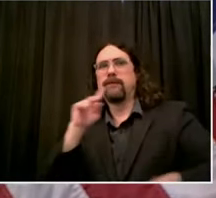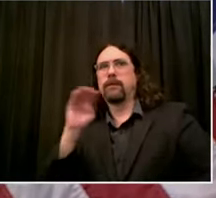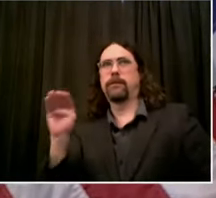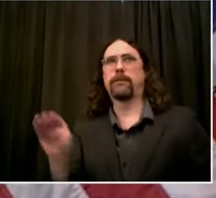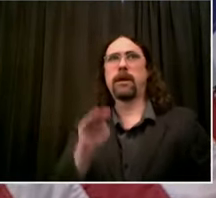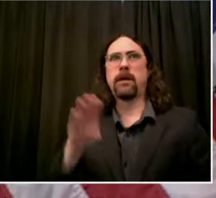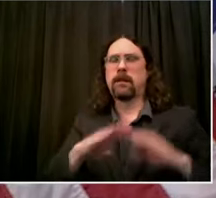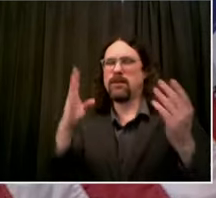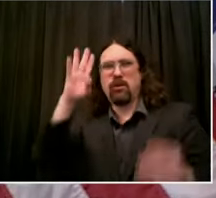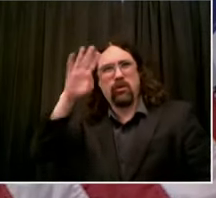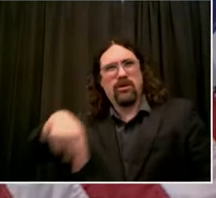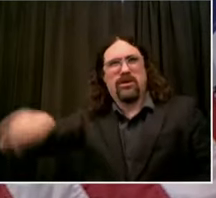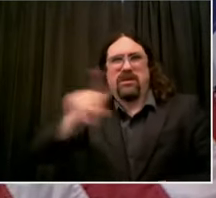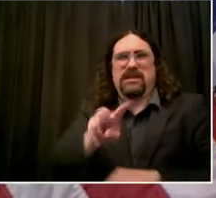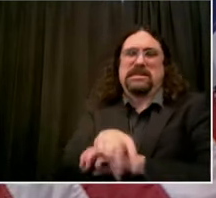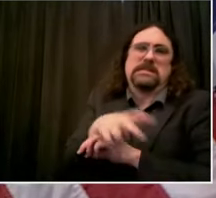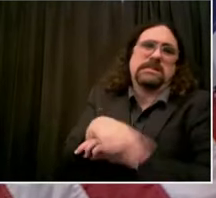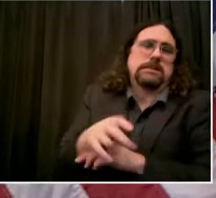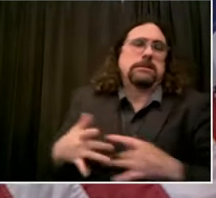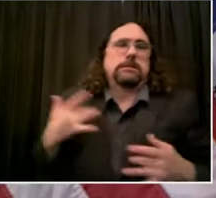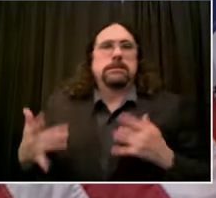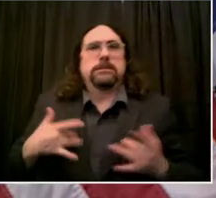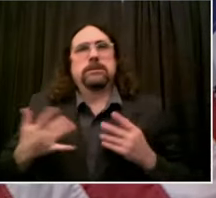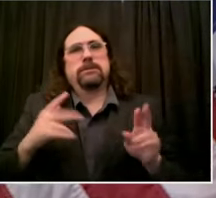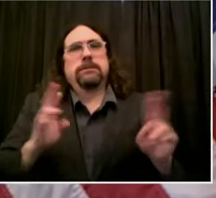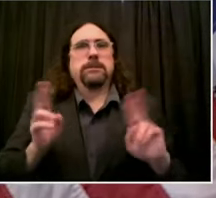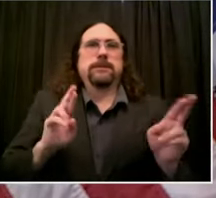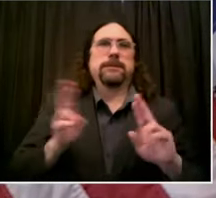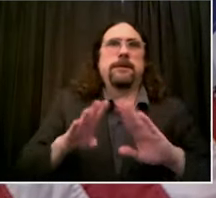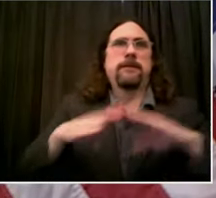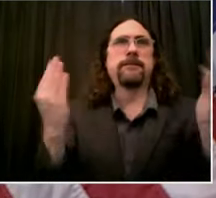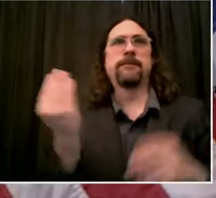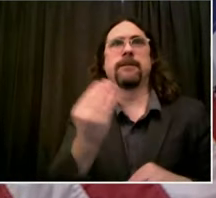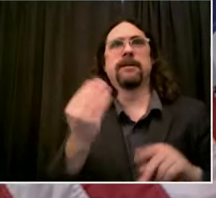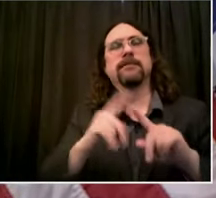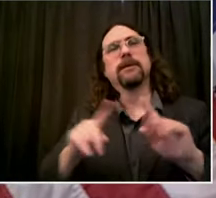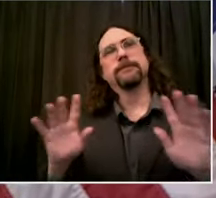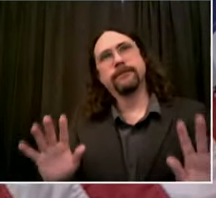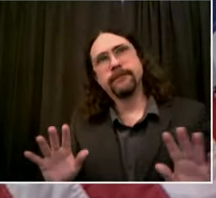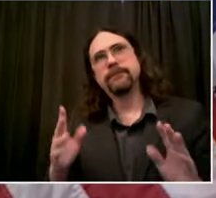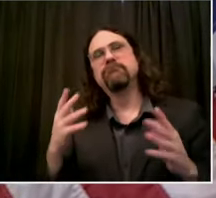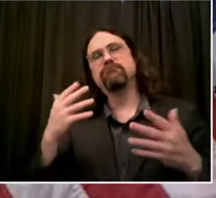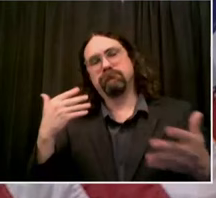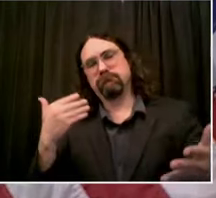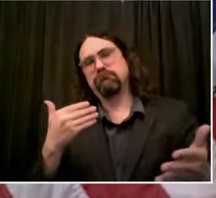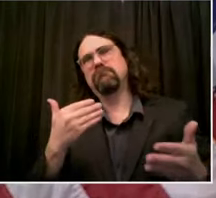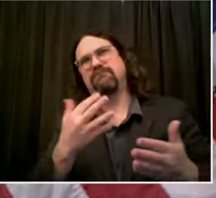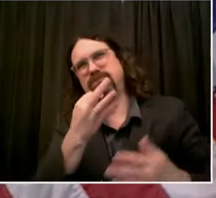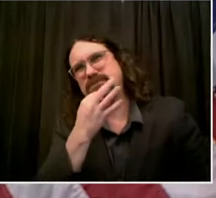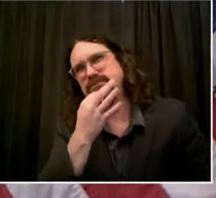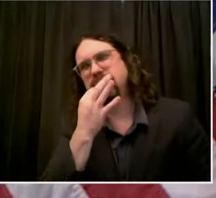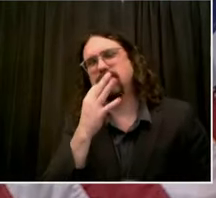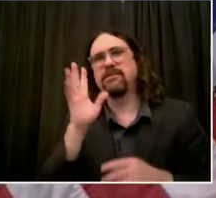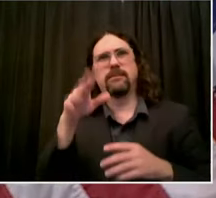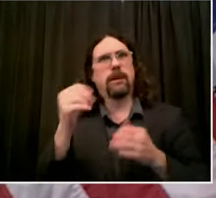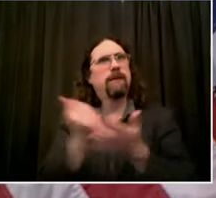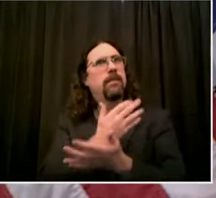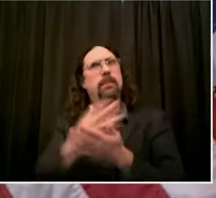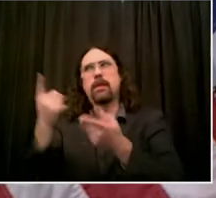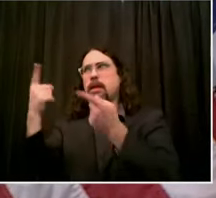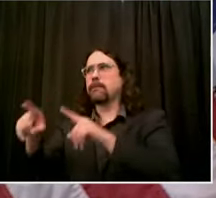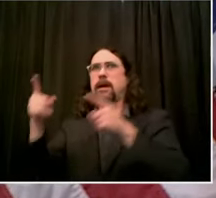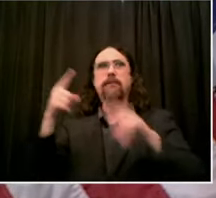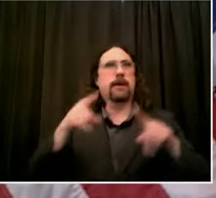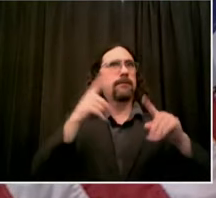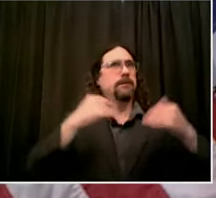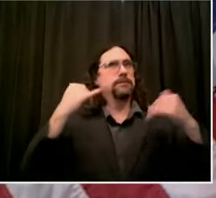as the issues that are being addressed in the last few days are, the single most important thing happening right now in New York City is the battle against